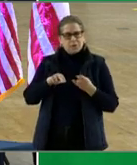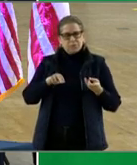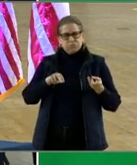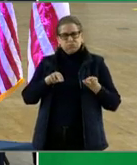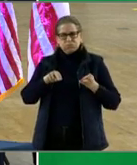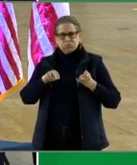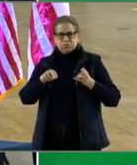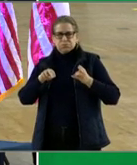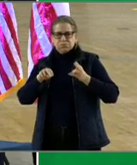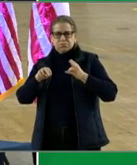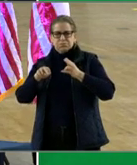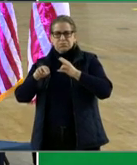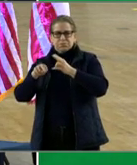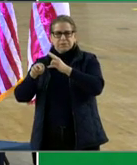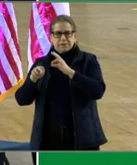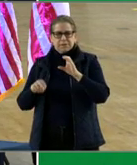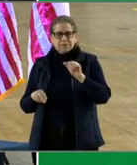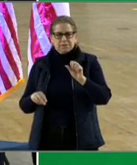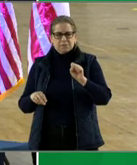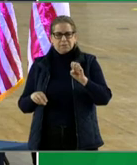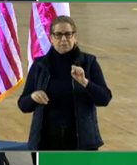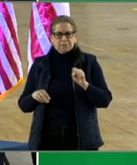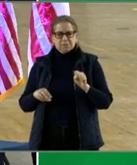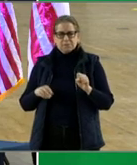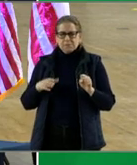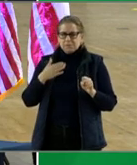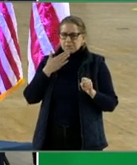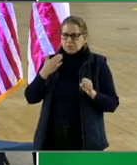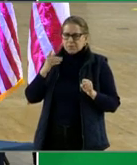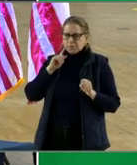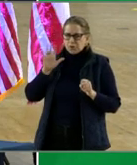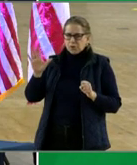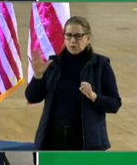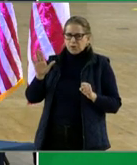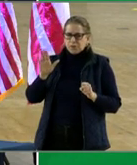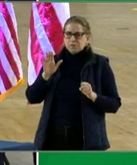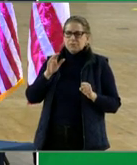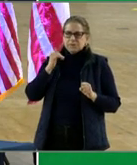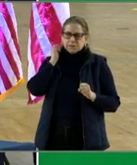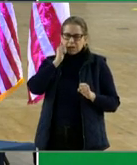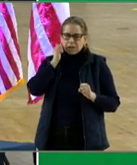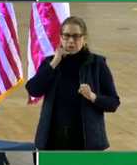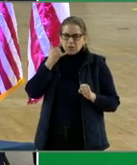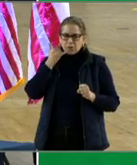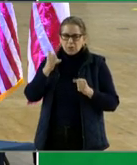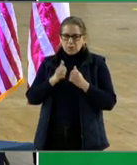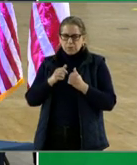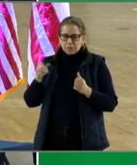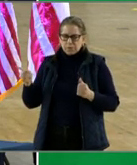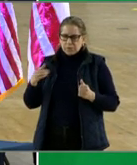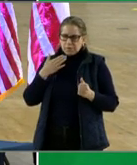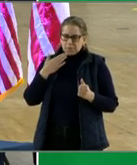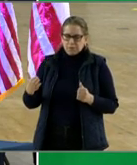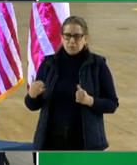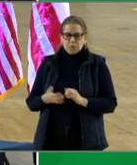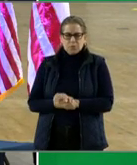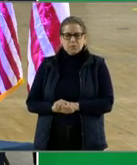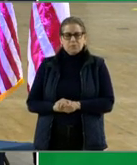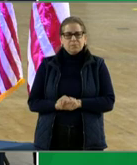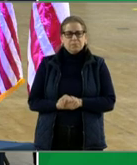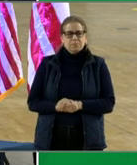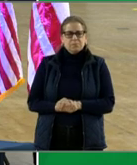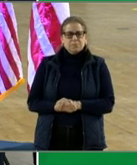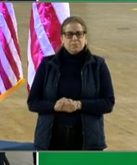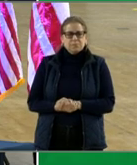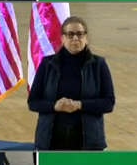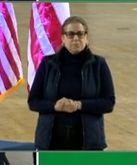raised. I appreciate that we've had these daily briefing calls with you or with your staff. And as you know,